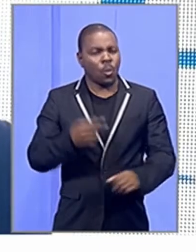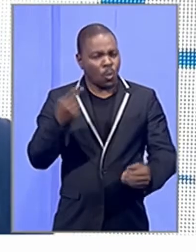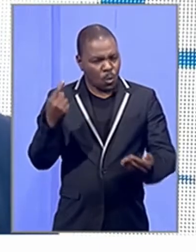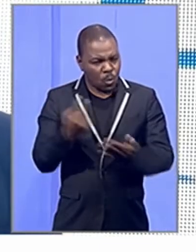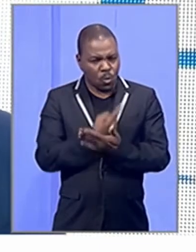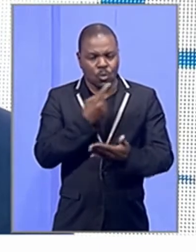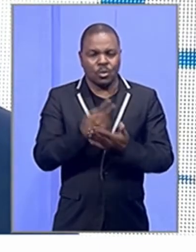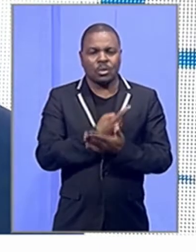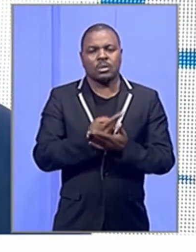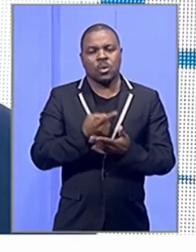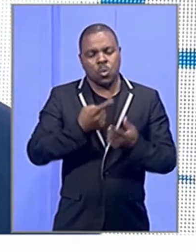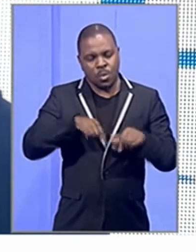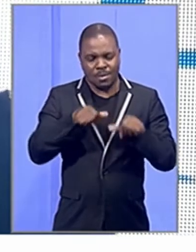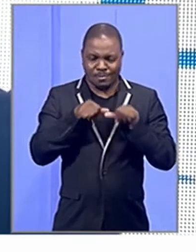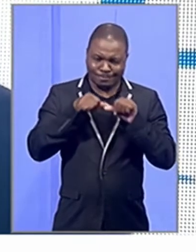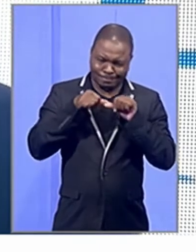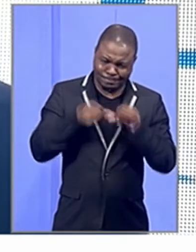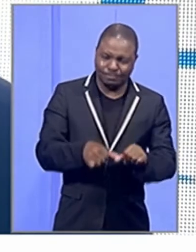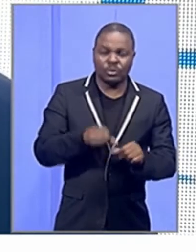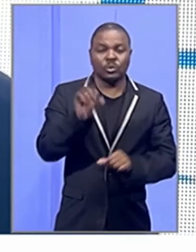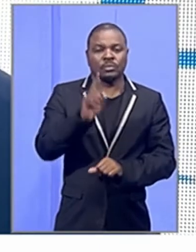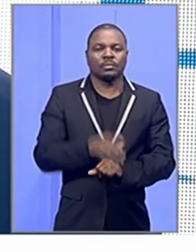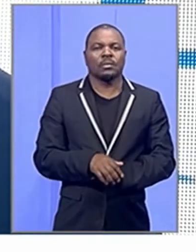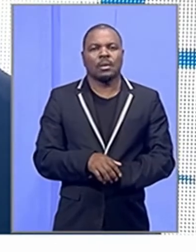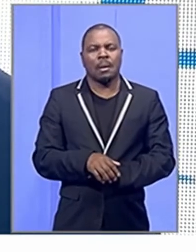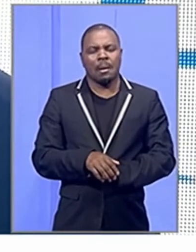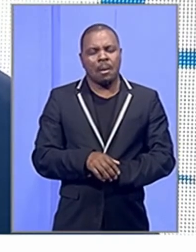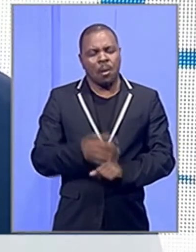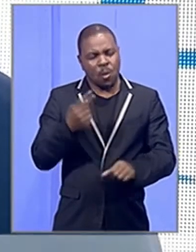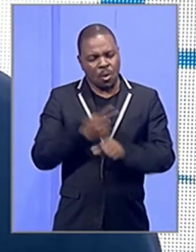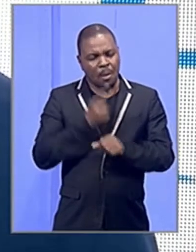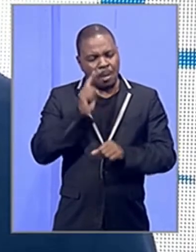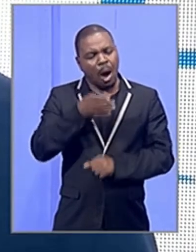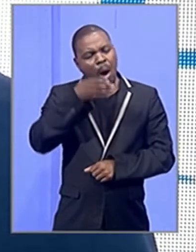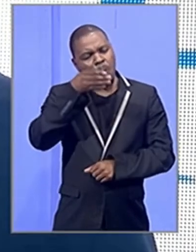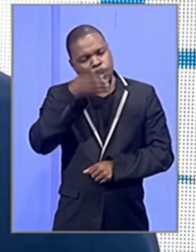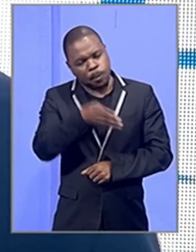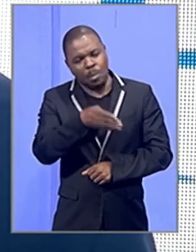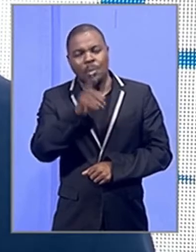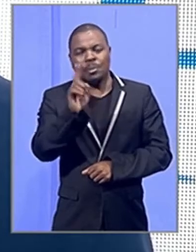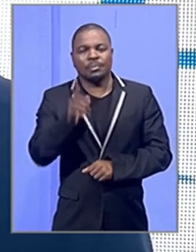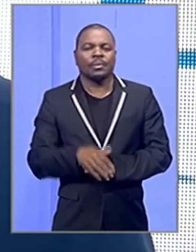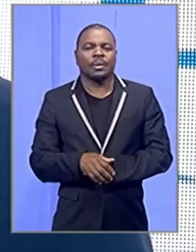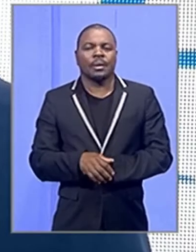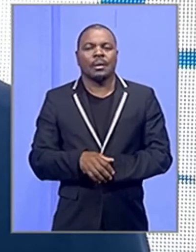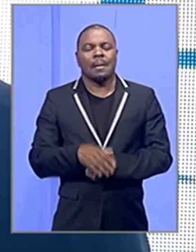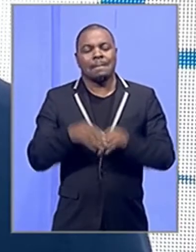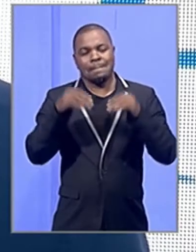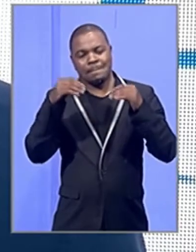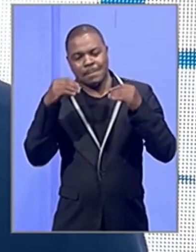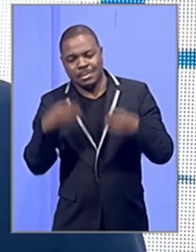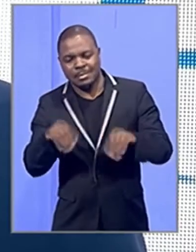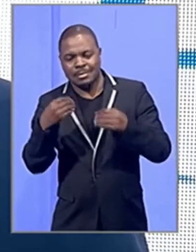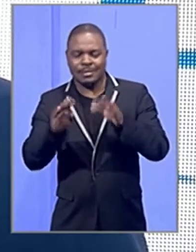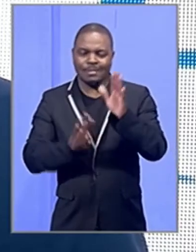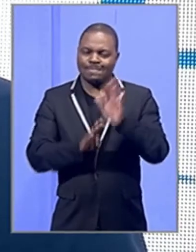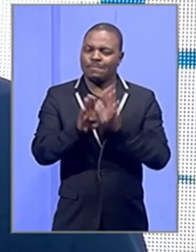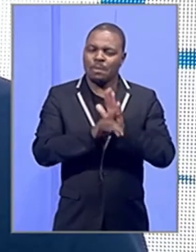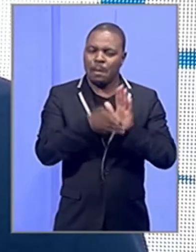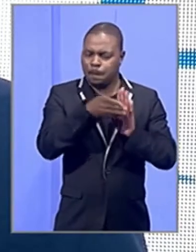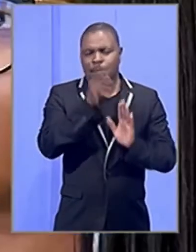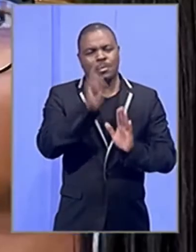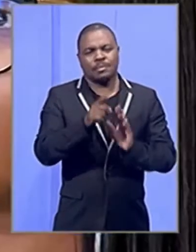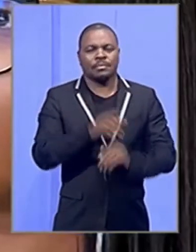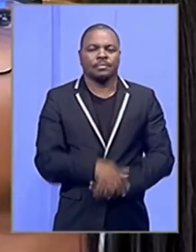always emphasize is the fact that there should be an element of enterprise